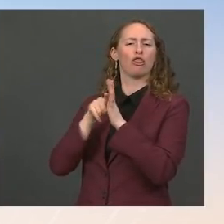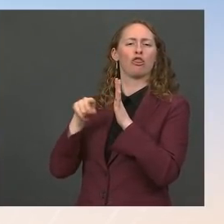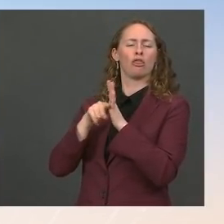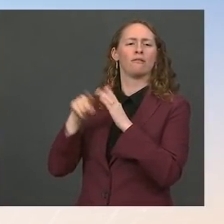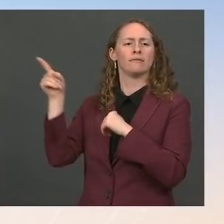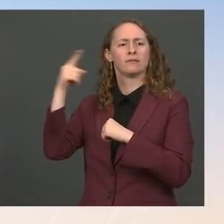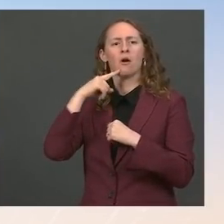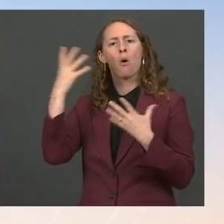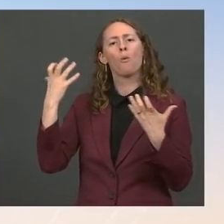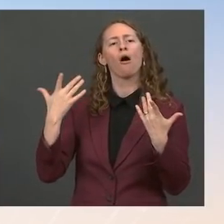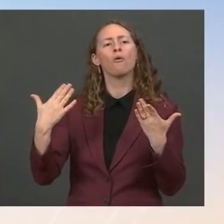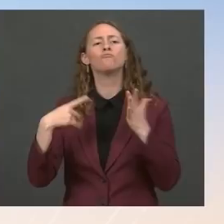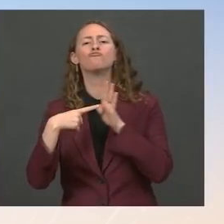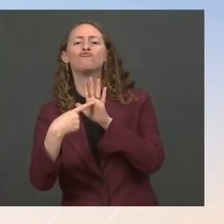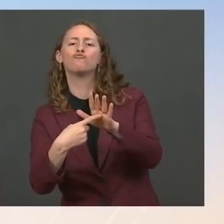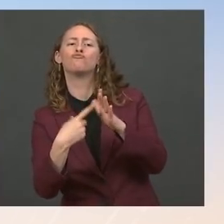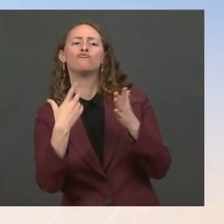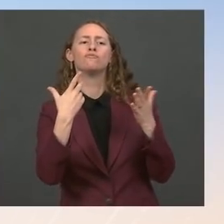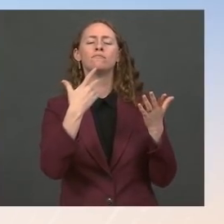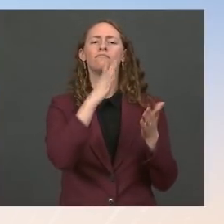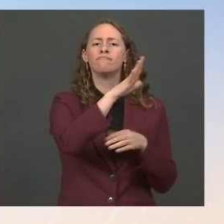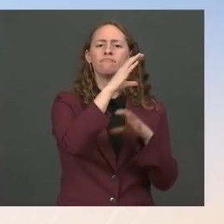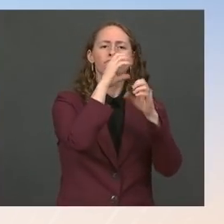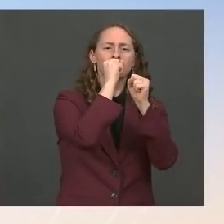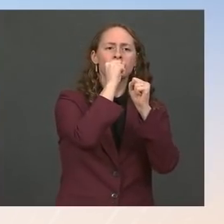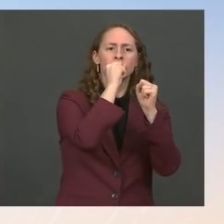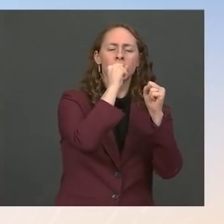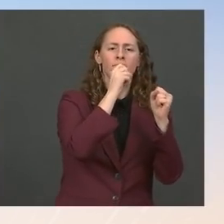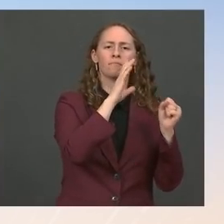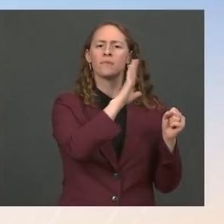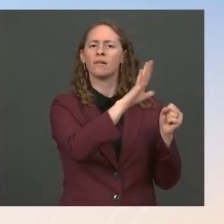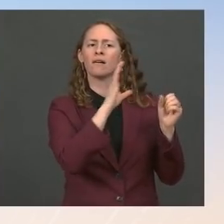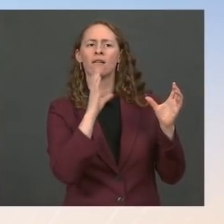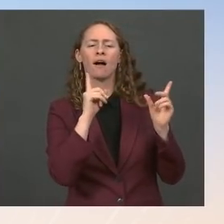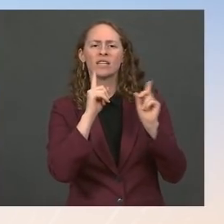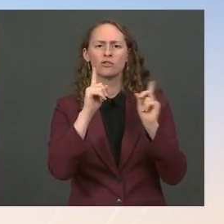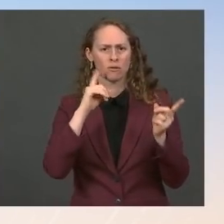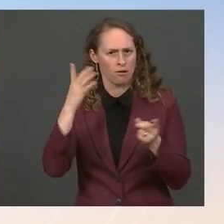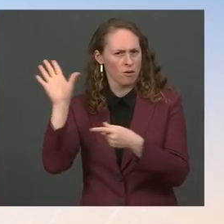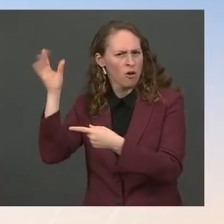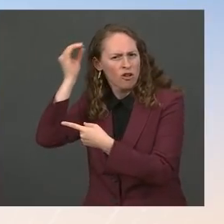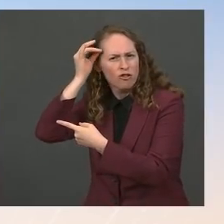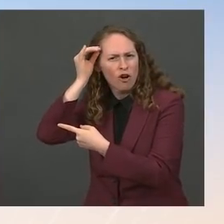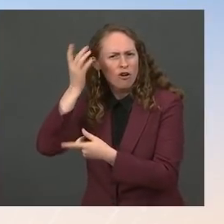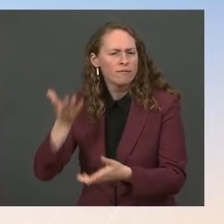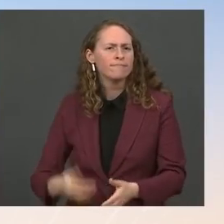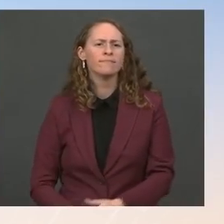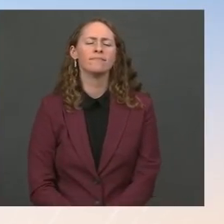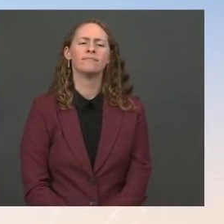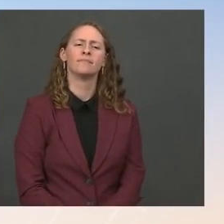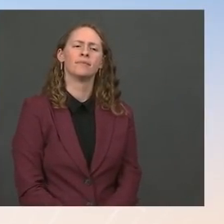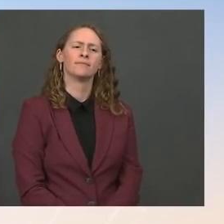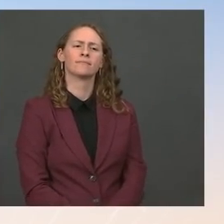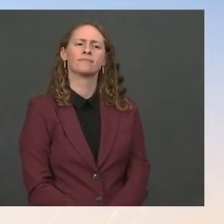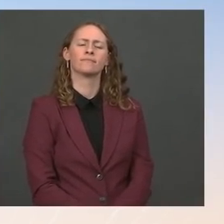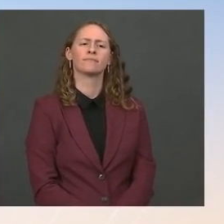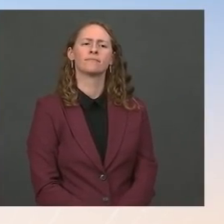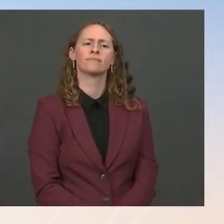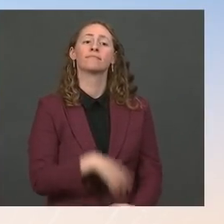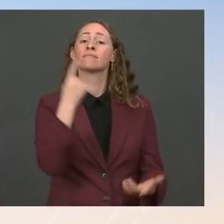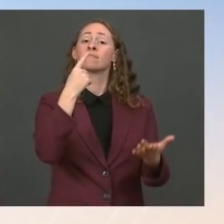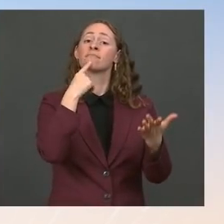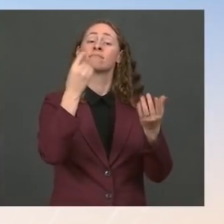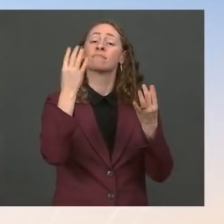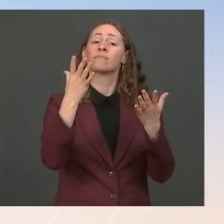What's the president's response? Well, our view, and I think the view of the vast majority of Americans is that former